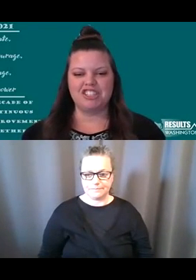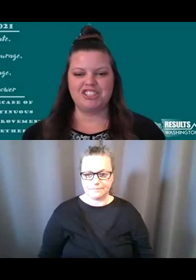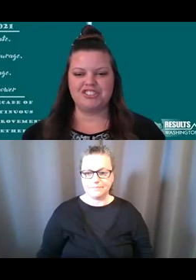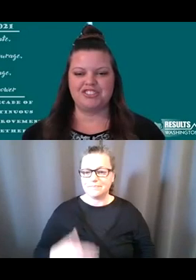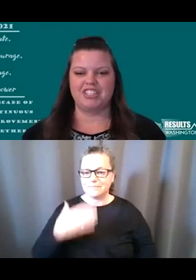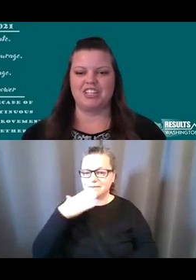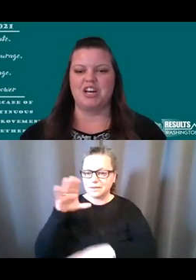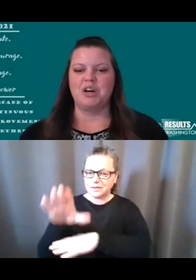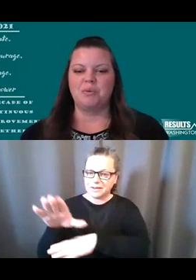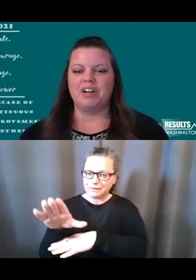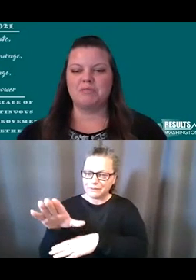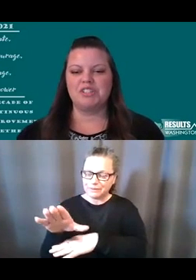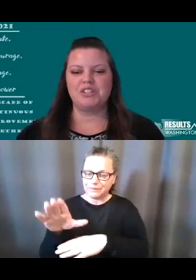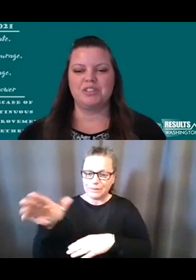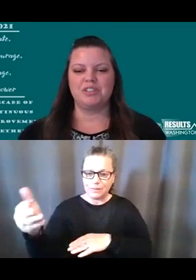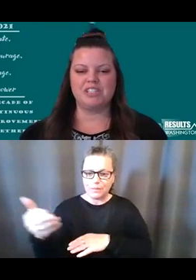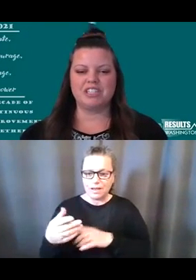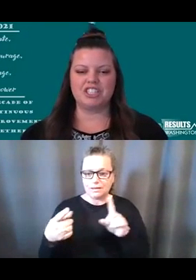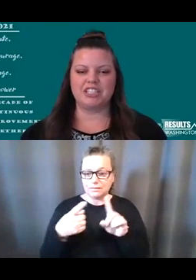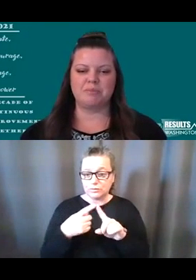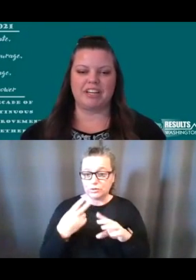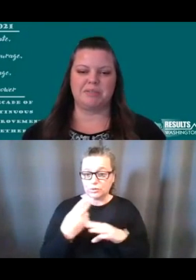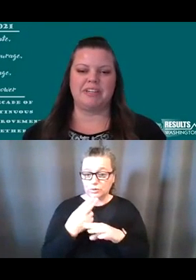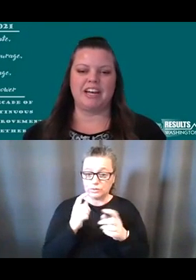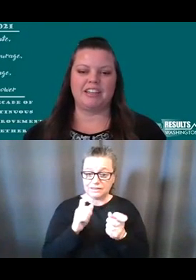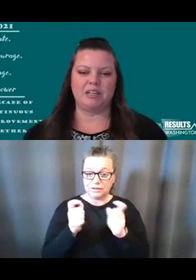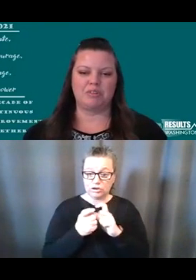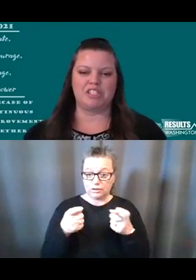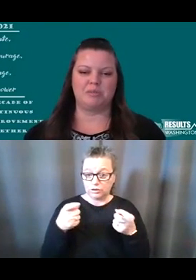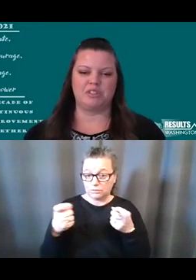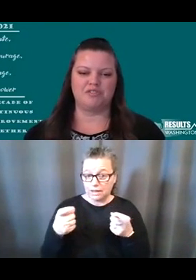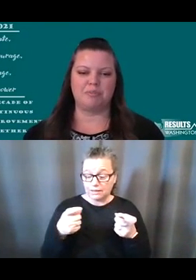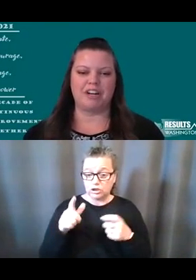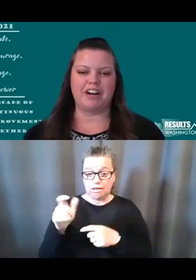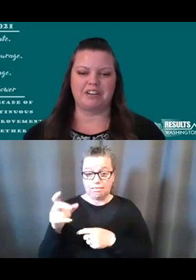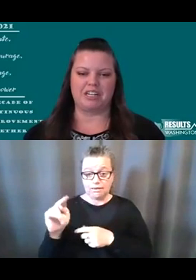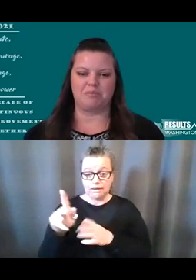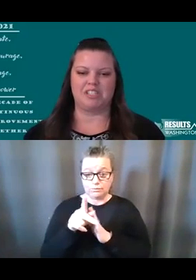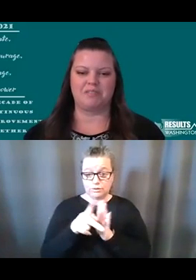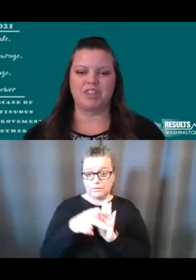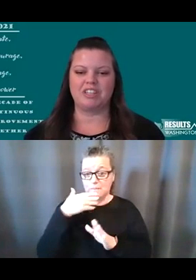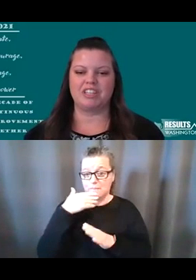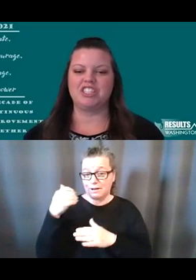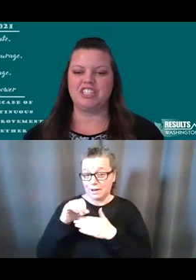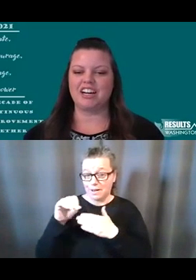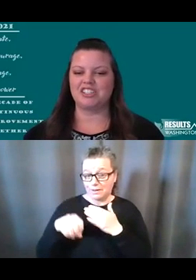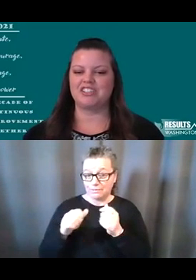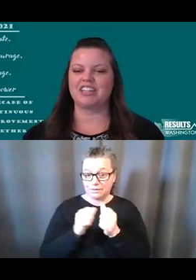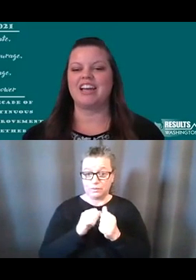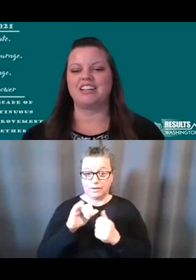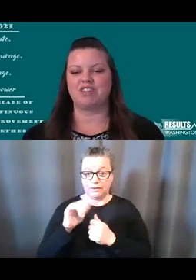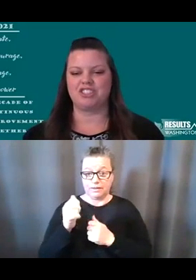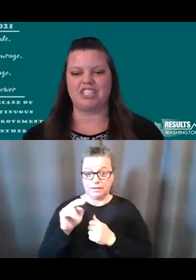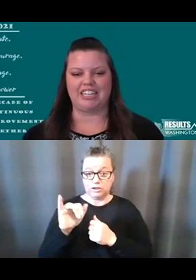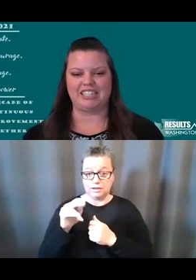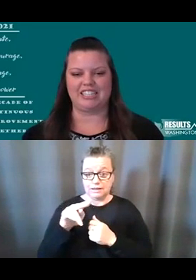Good afternoon. Welcome to Using Change Management and Lean Principles for Better Outcomes with Janina Ostrich